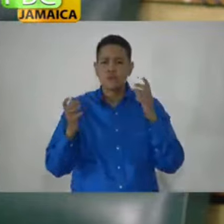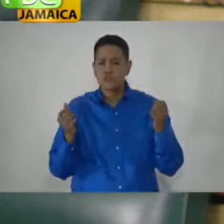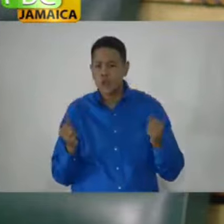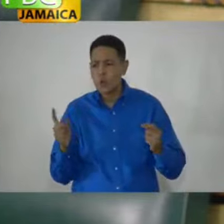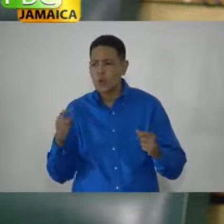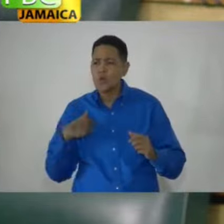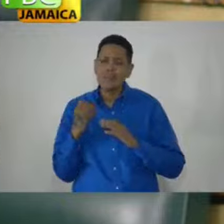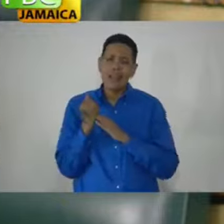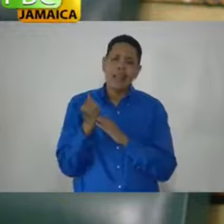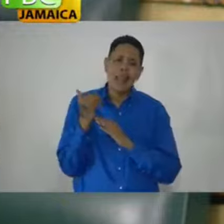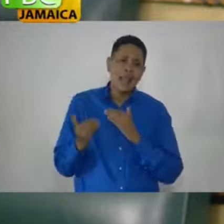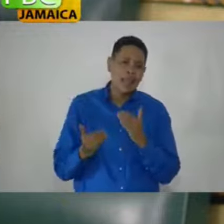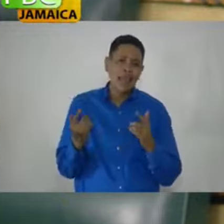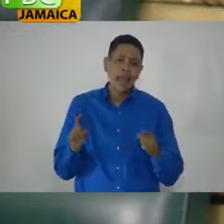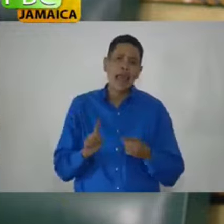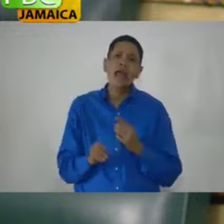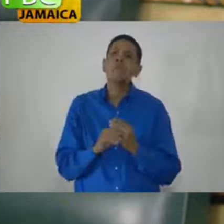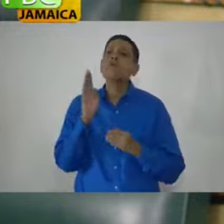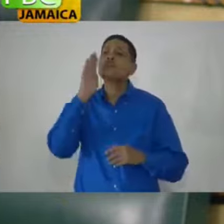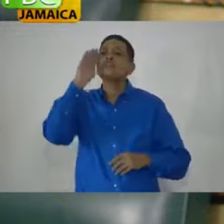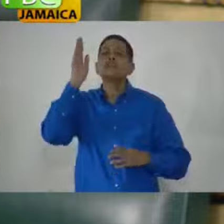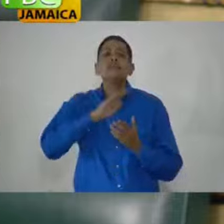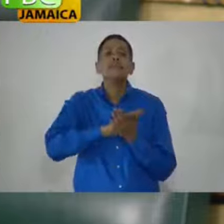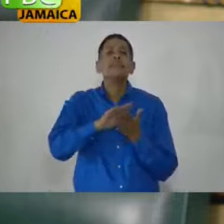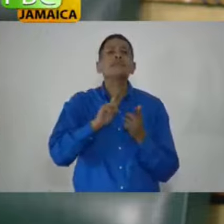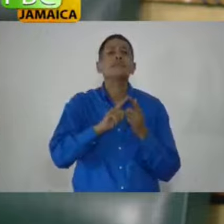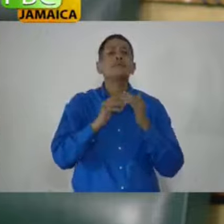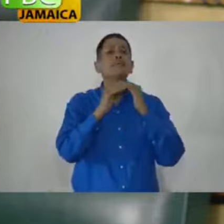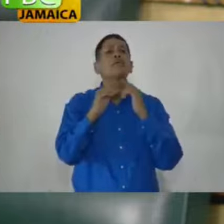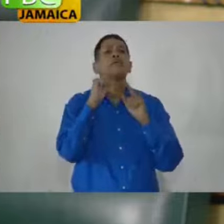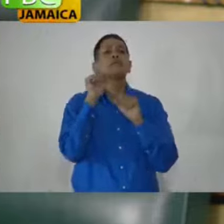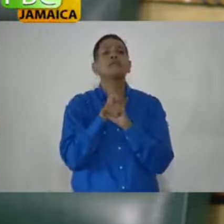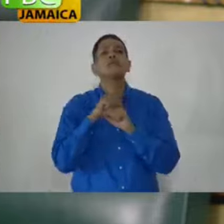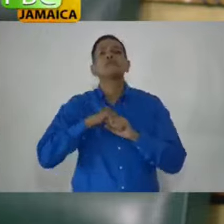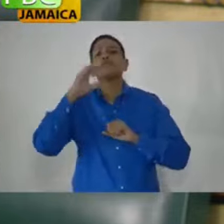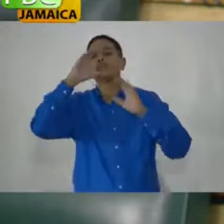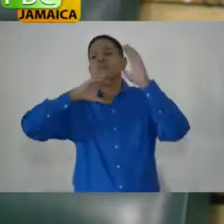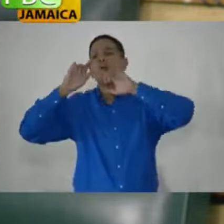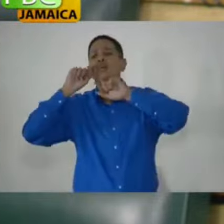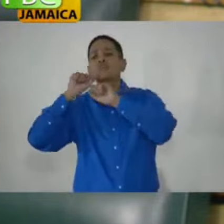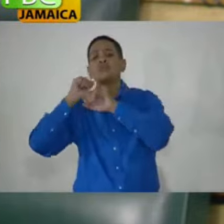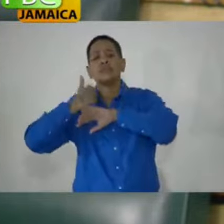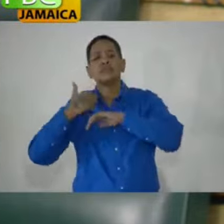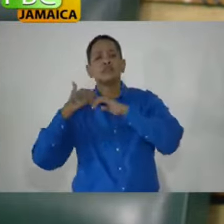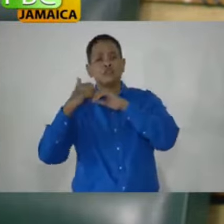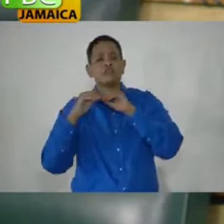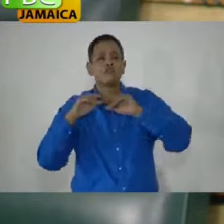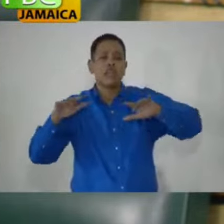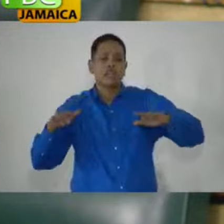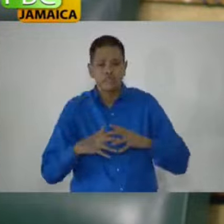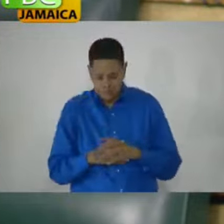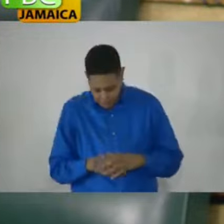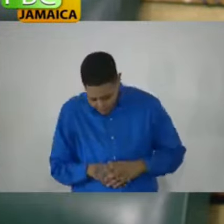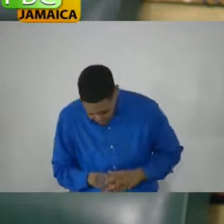have led and the diligence and stability that we have sought to create.